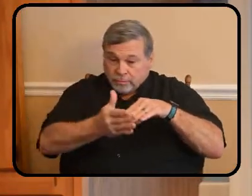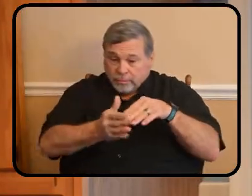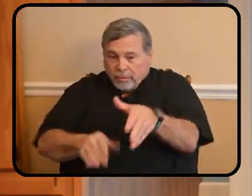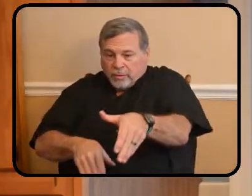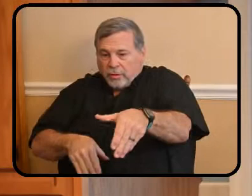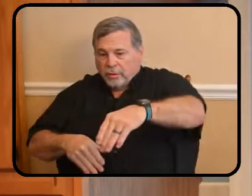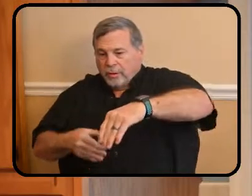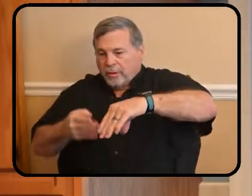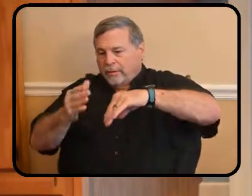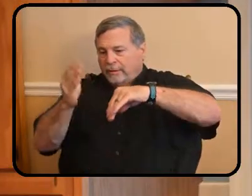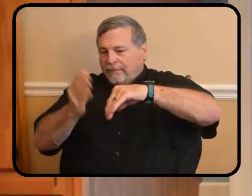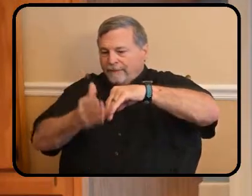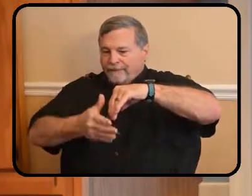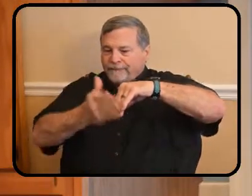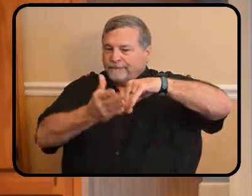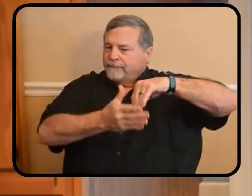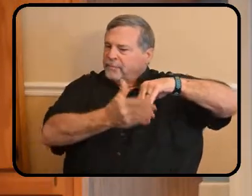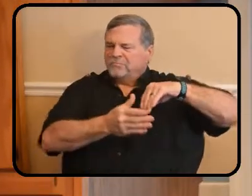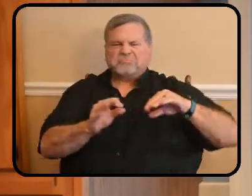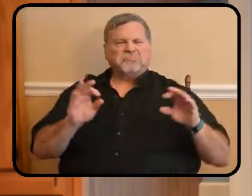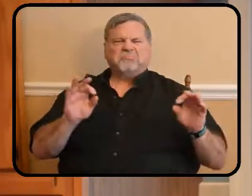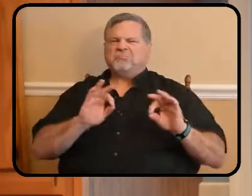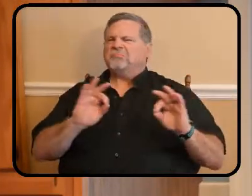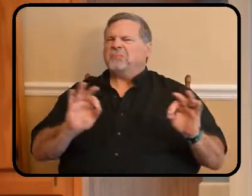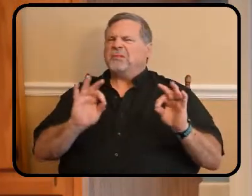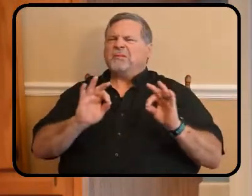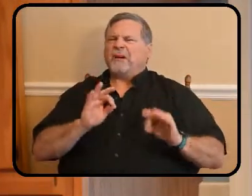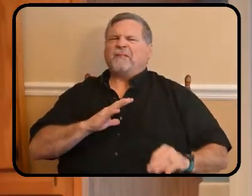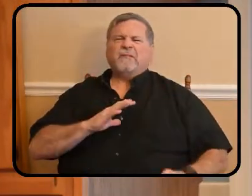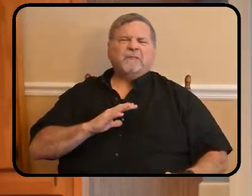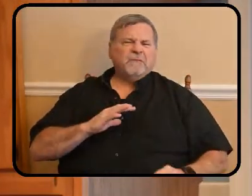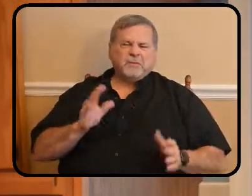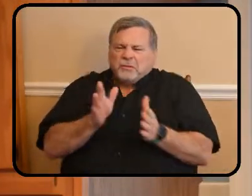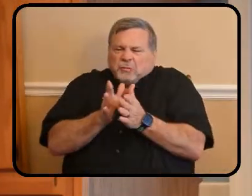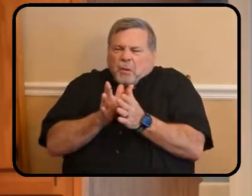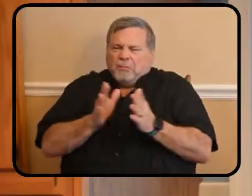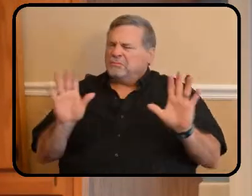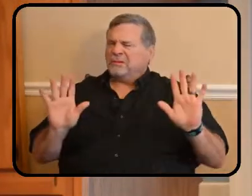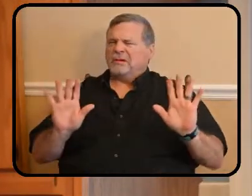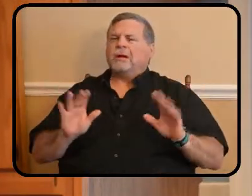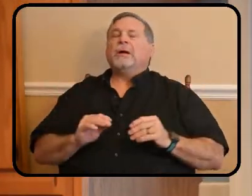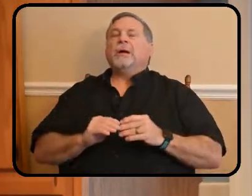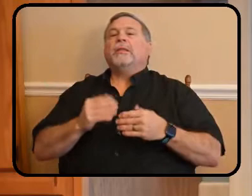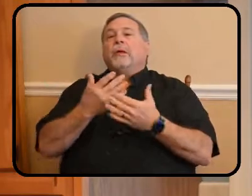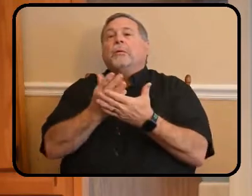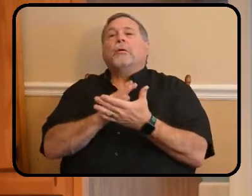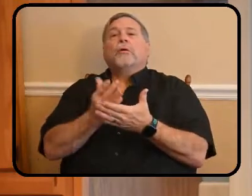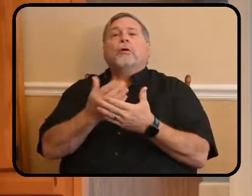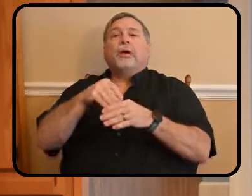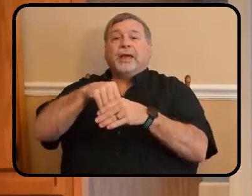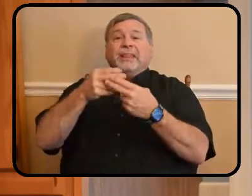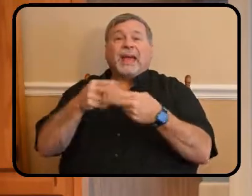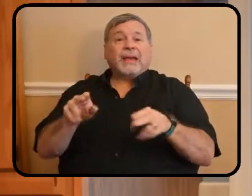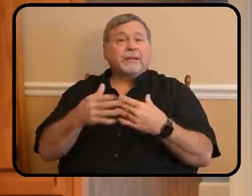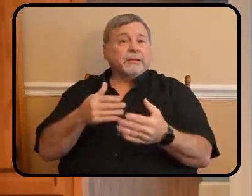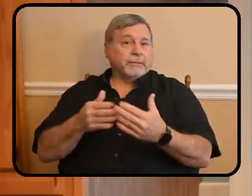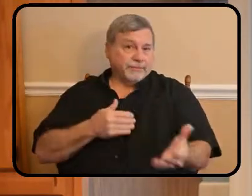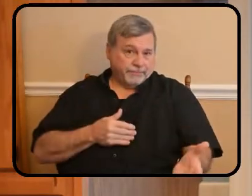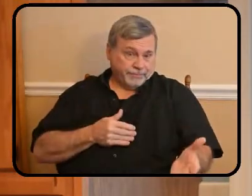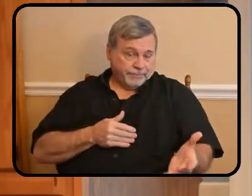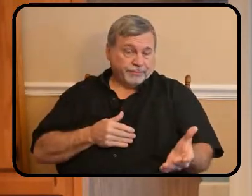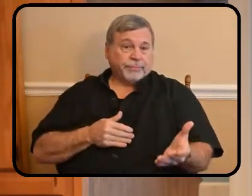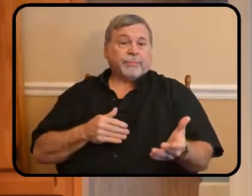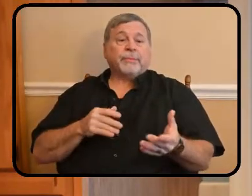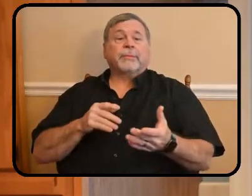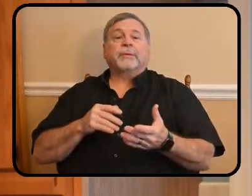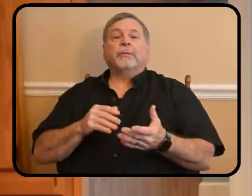to run a knife through them. And you don't have to get them super fine. And they're going to cook down in the eggs as you're baking. And we're going to